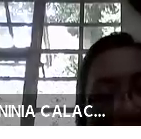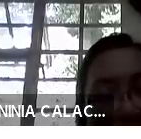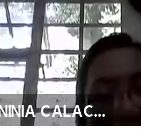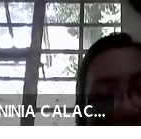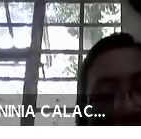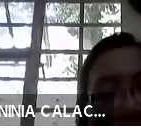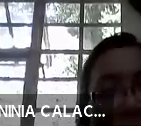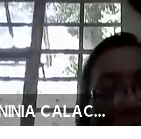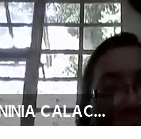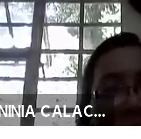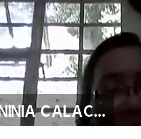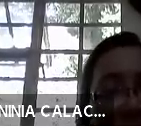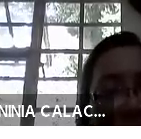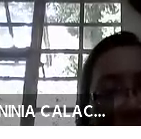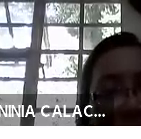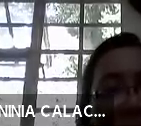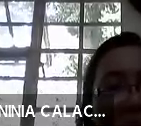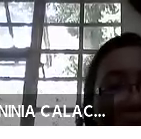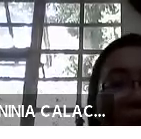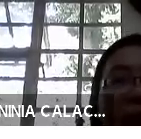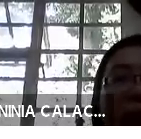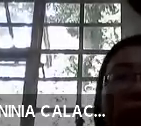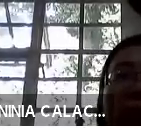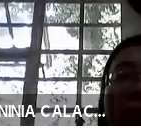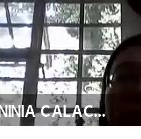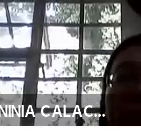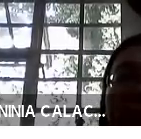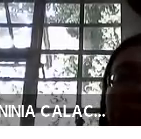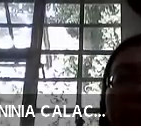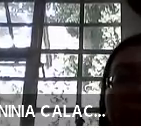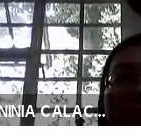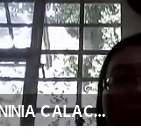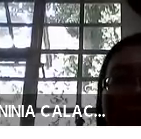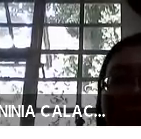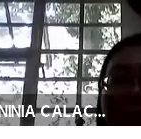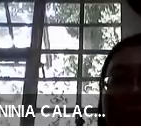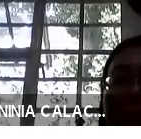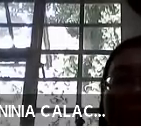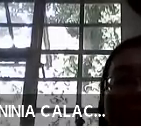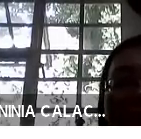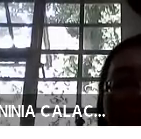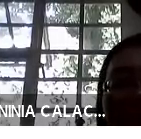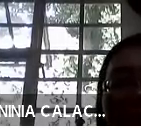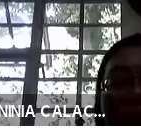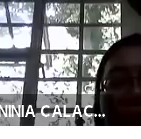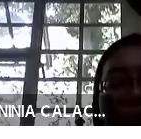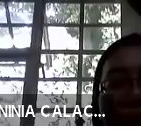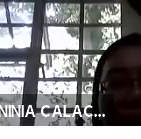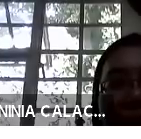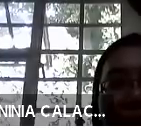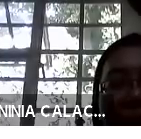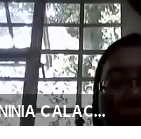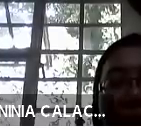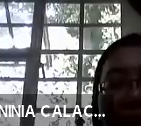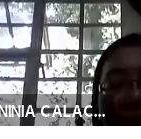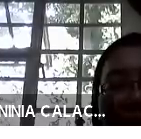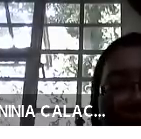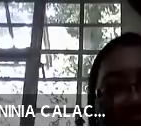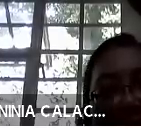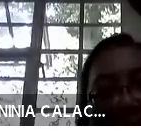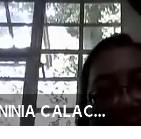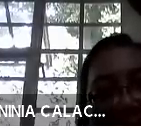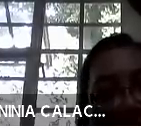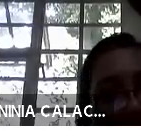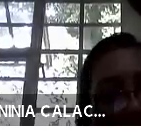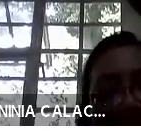Due to health reasons, I was not able to finish that, but I did not stop there. I continued to study while